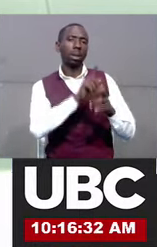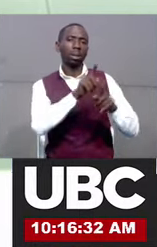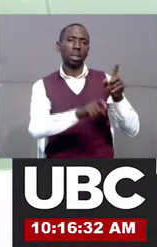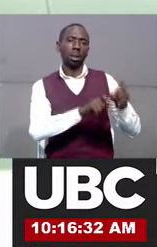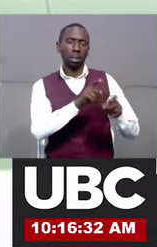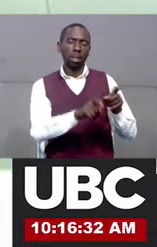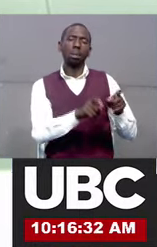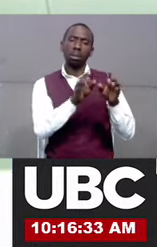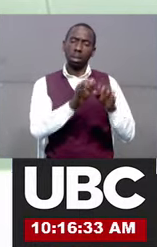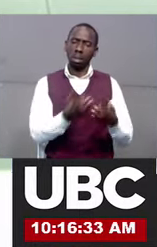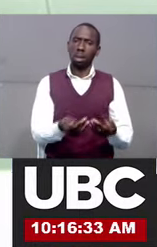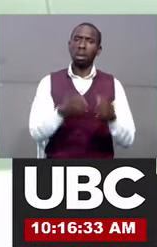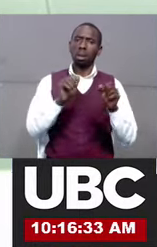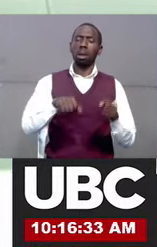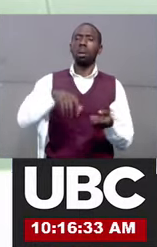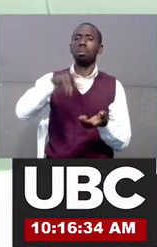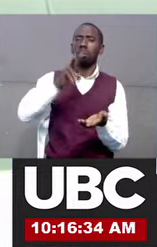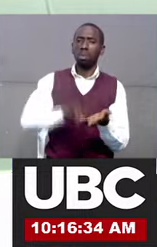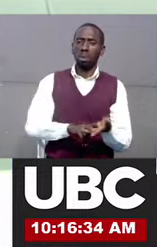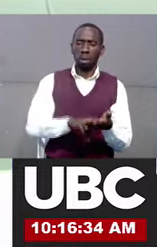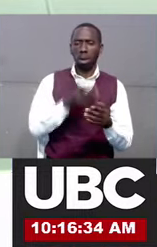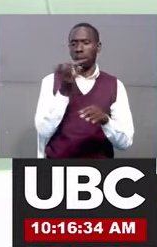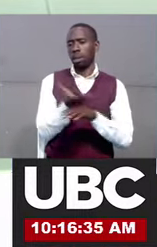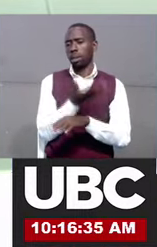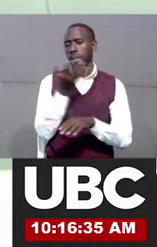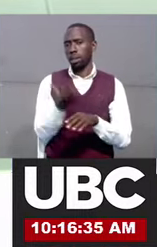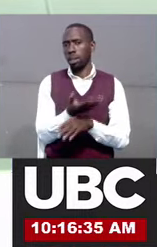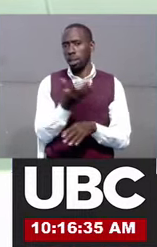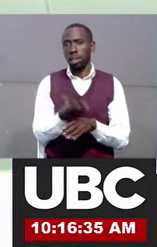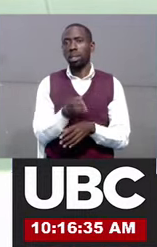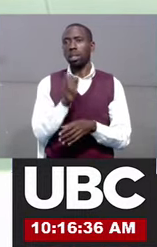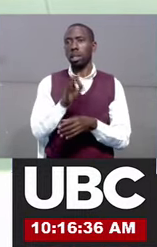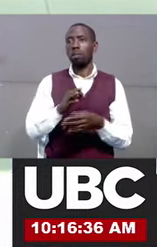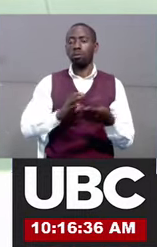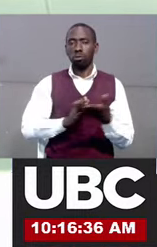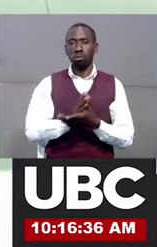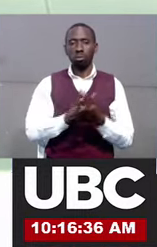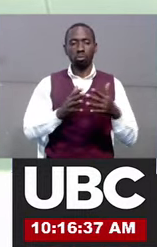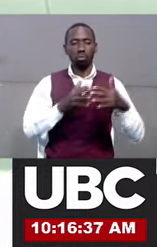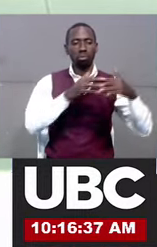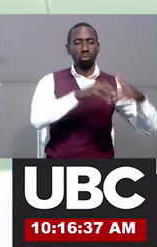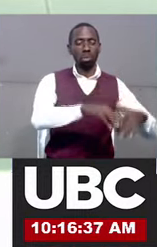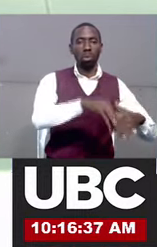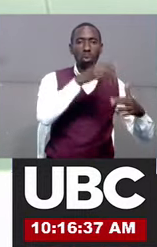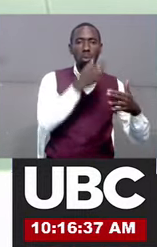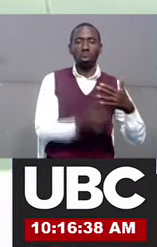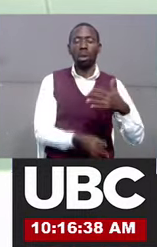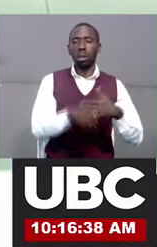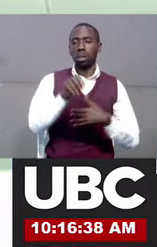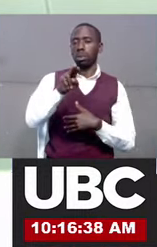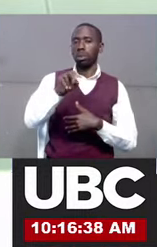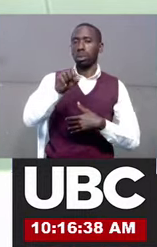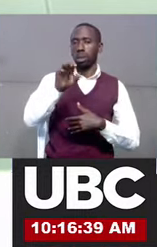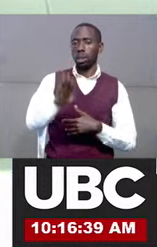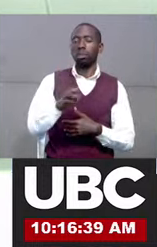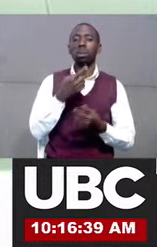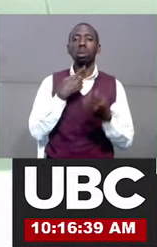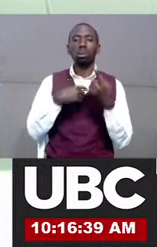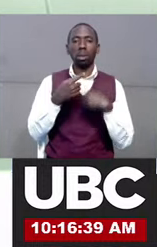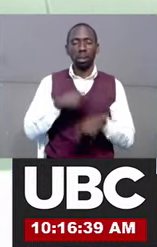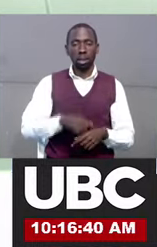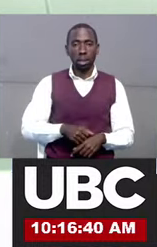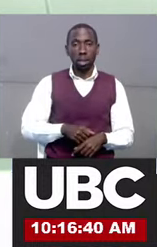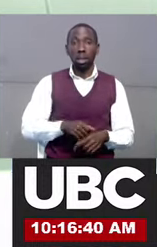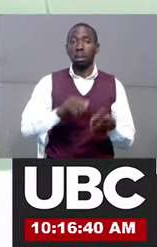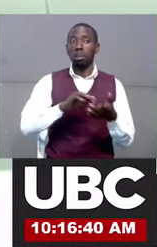prove and assess and see really if that par is what UNEB requires. But that means